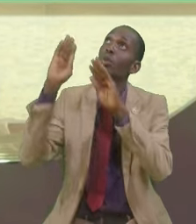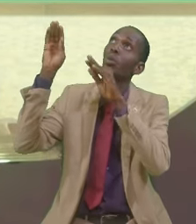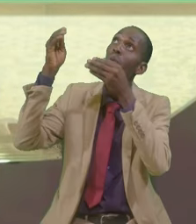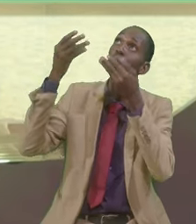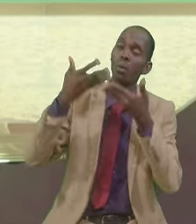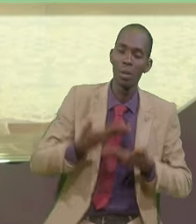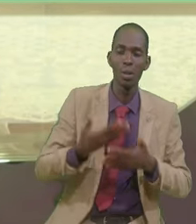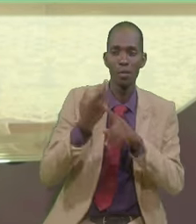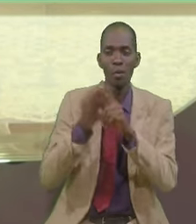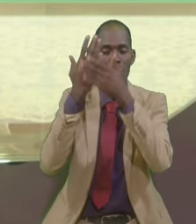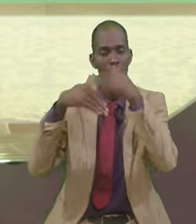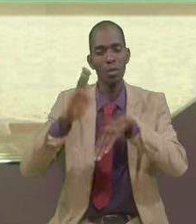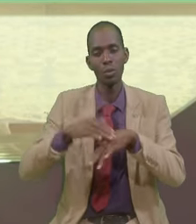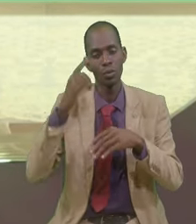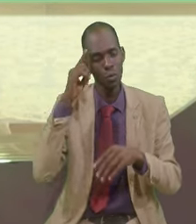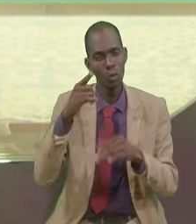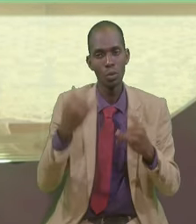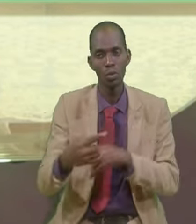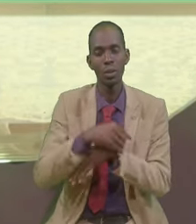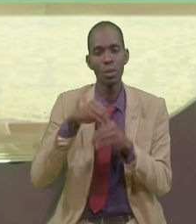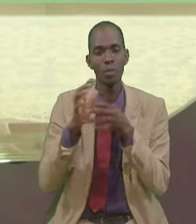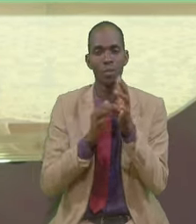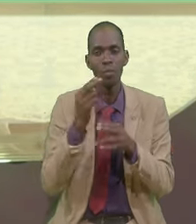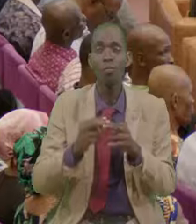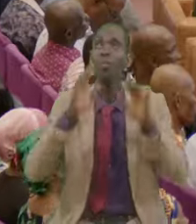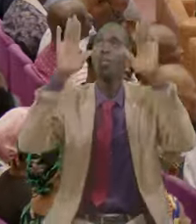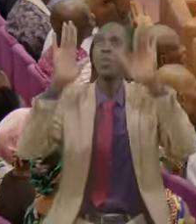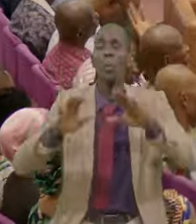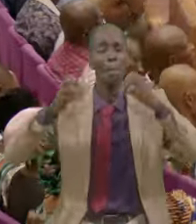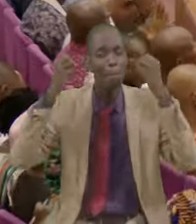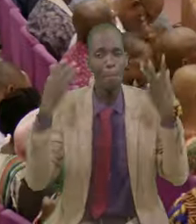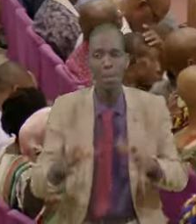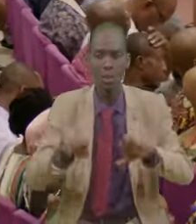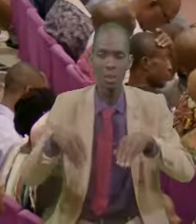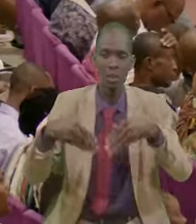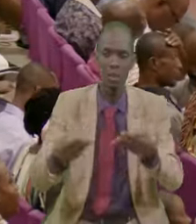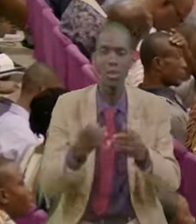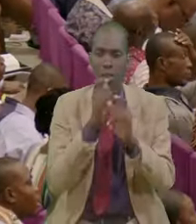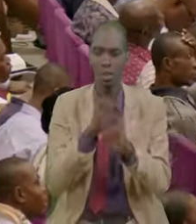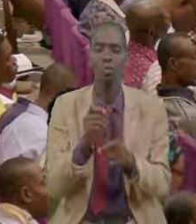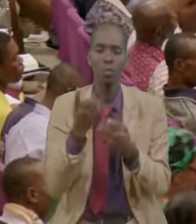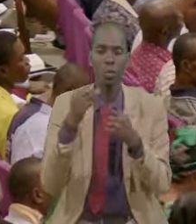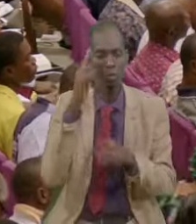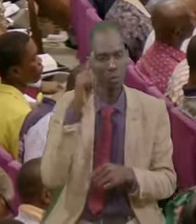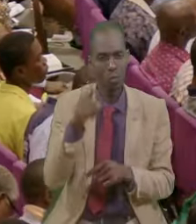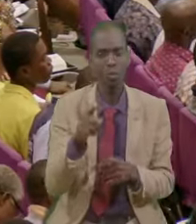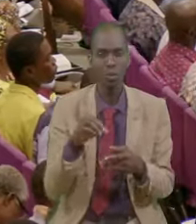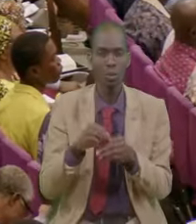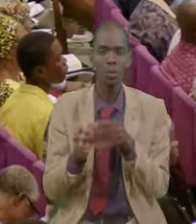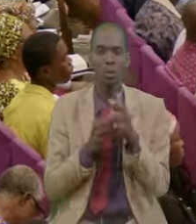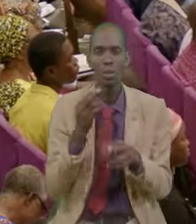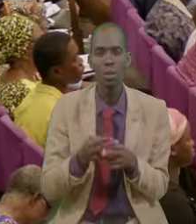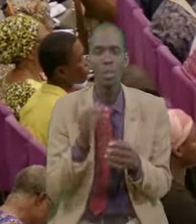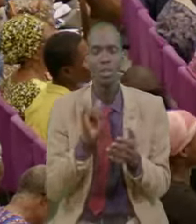today. Yeah. Miracle surplus will come today. Yeah. That nothing, a big